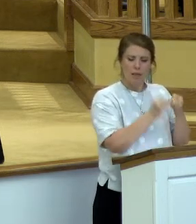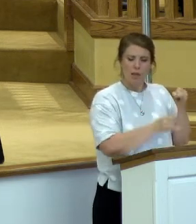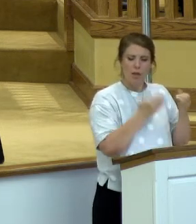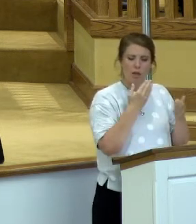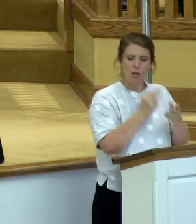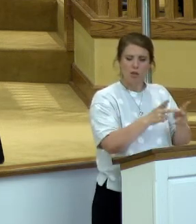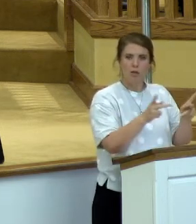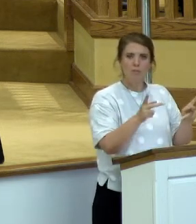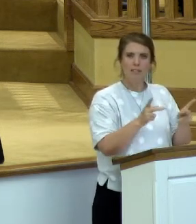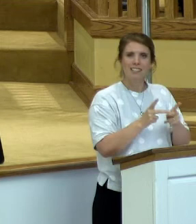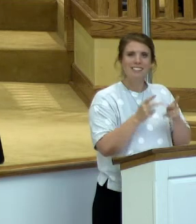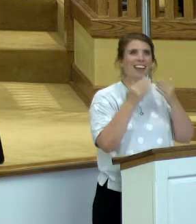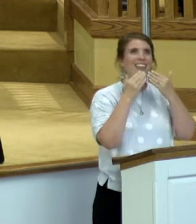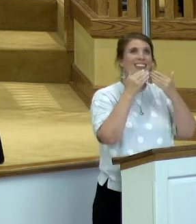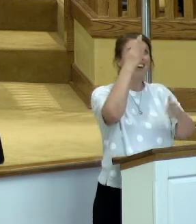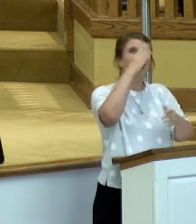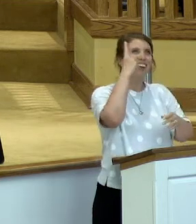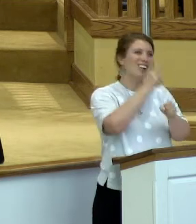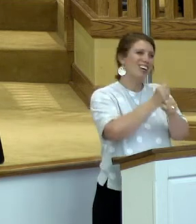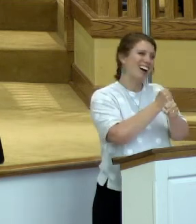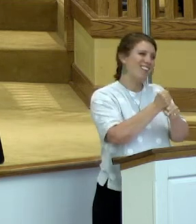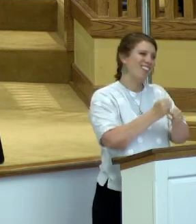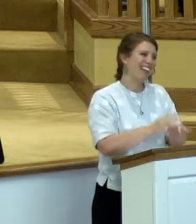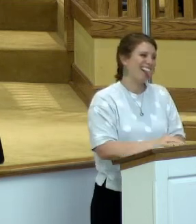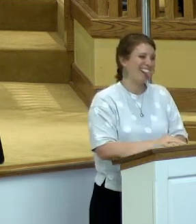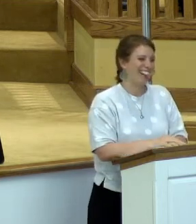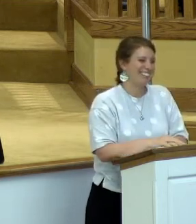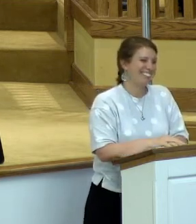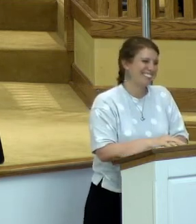and then lastly, it's a good place to thank God for coffee. So.